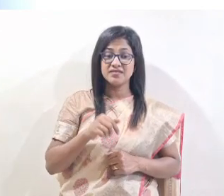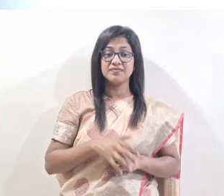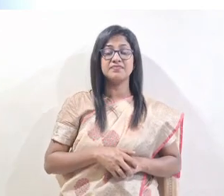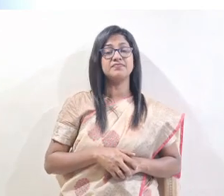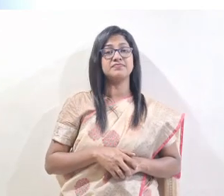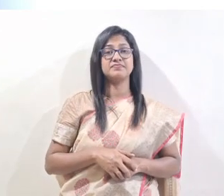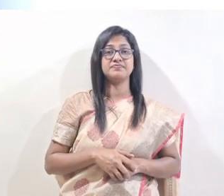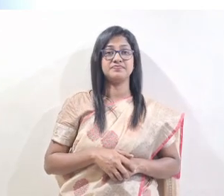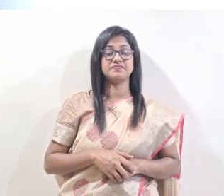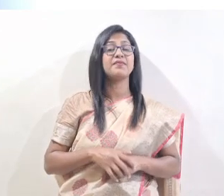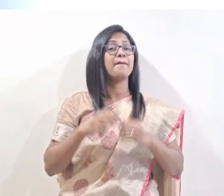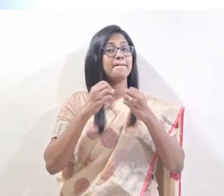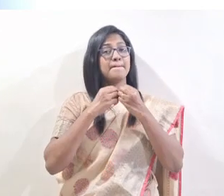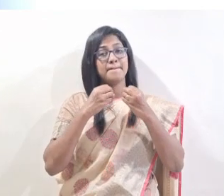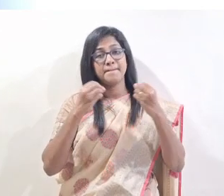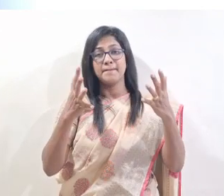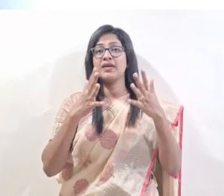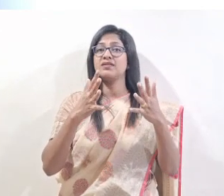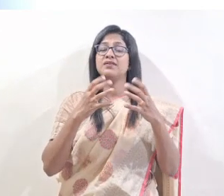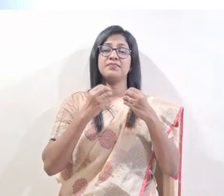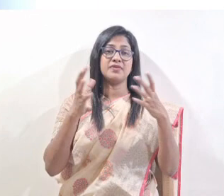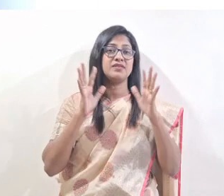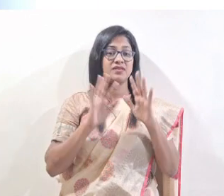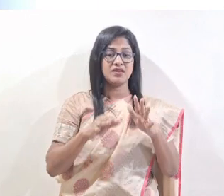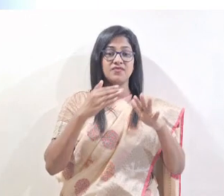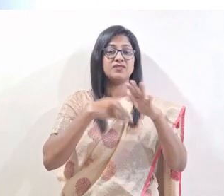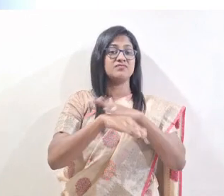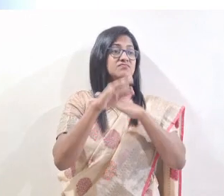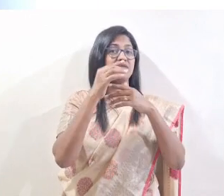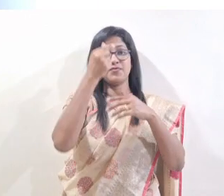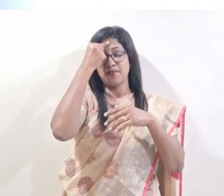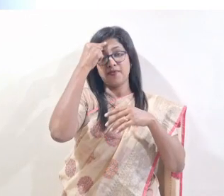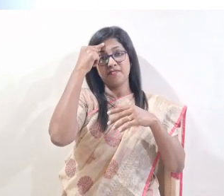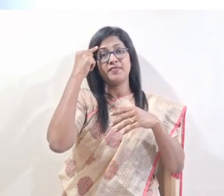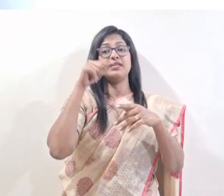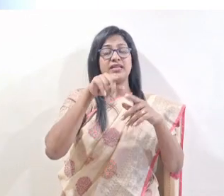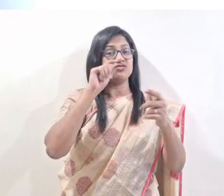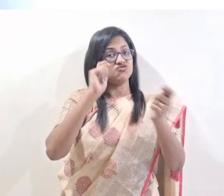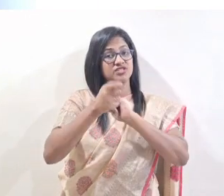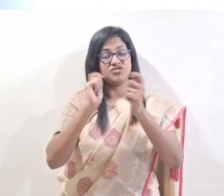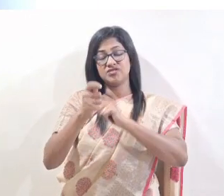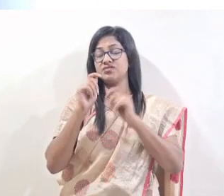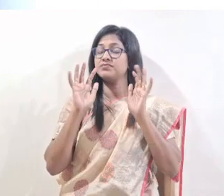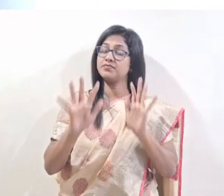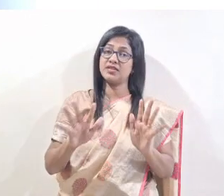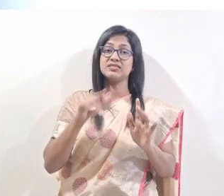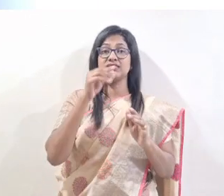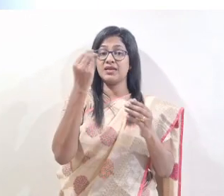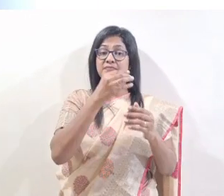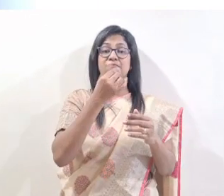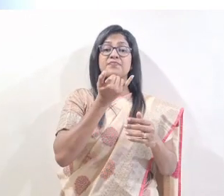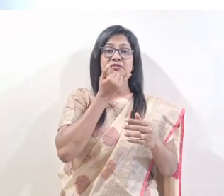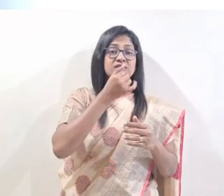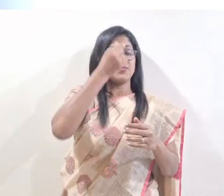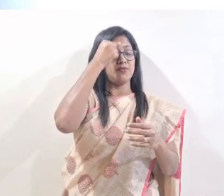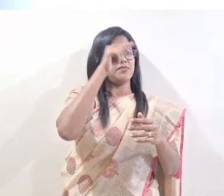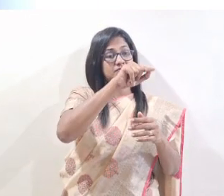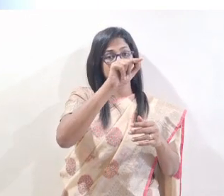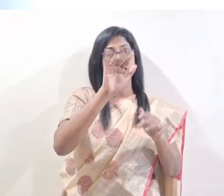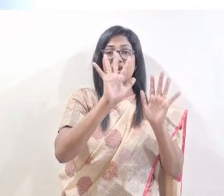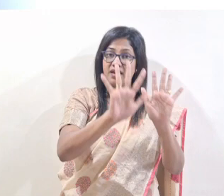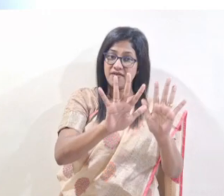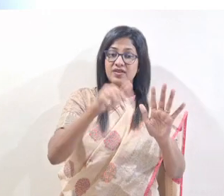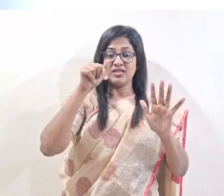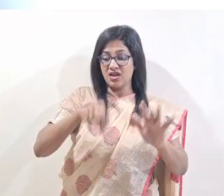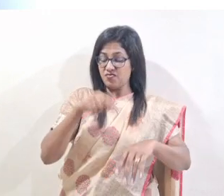many things in those specifications which are flawed and which need to be corrected. Some of them are still there,